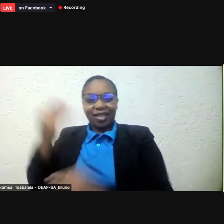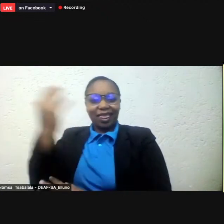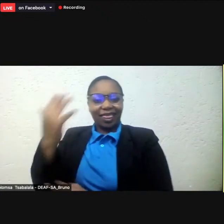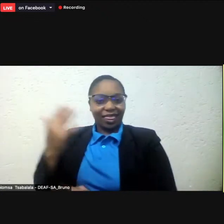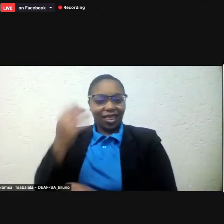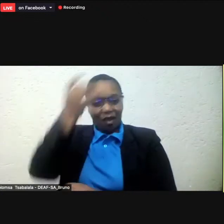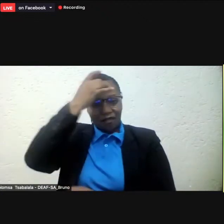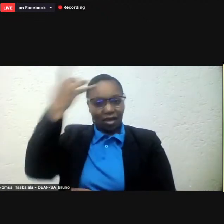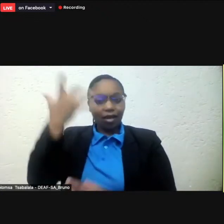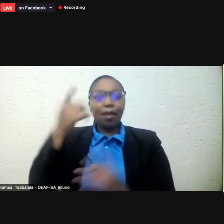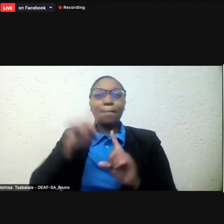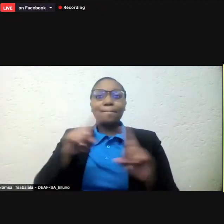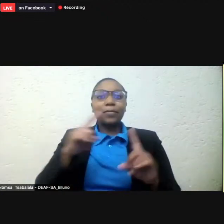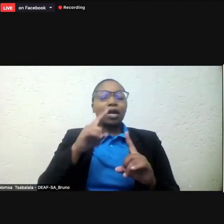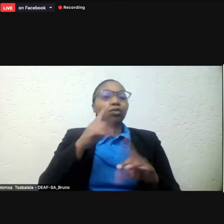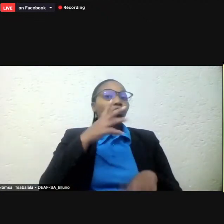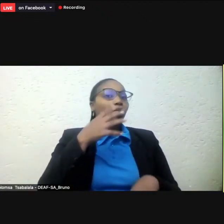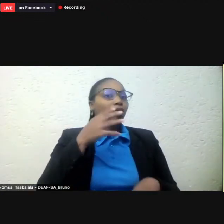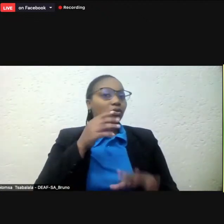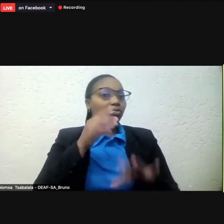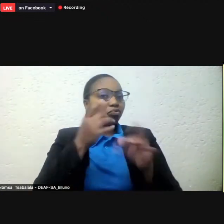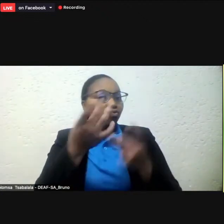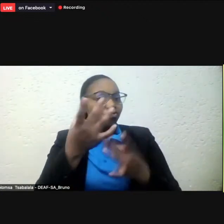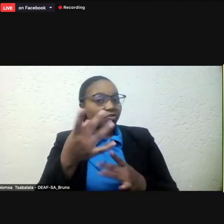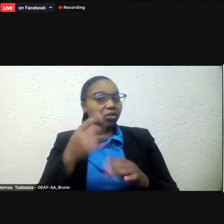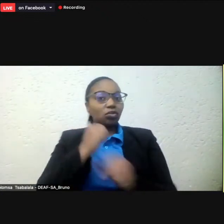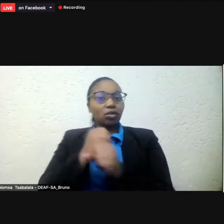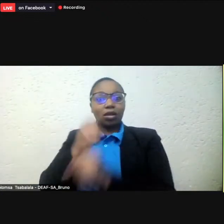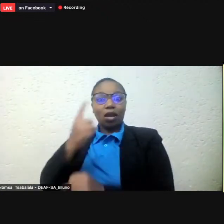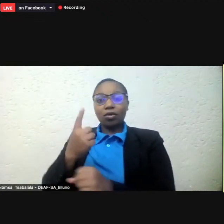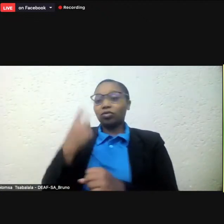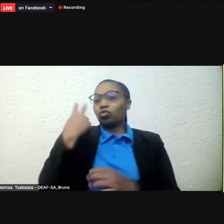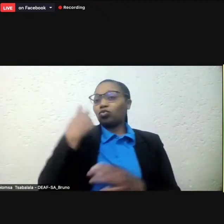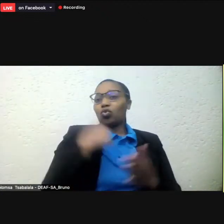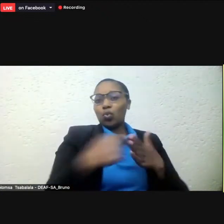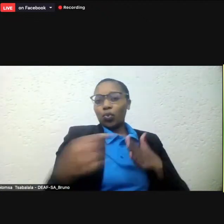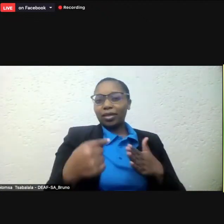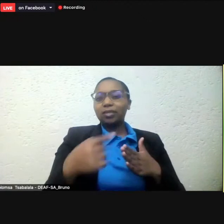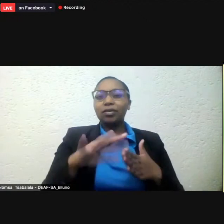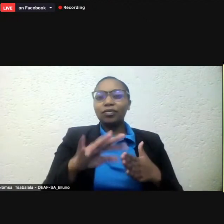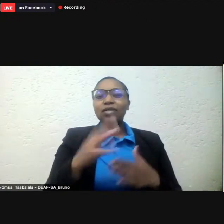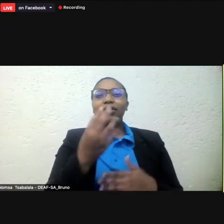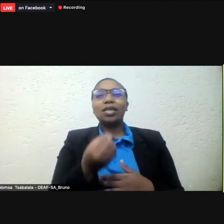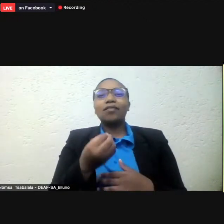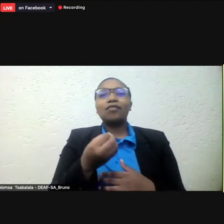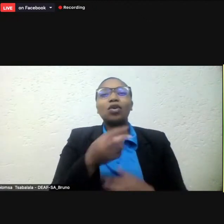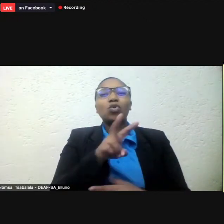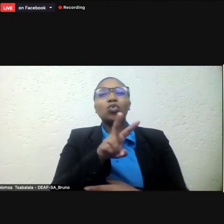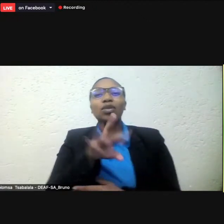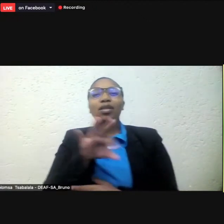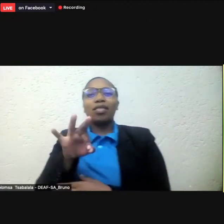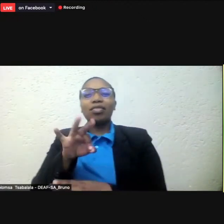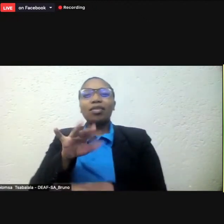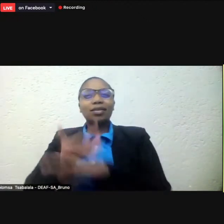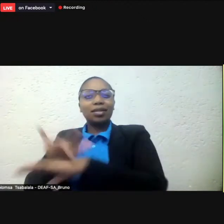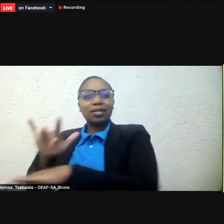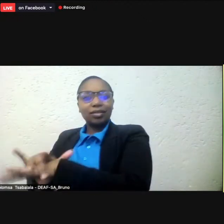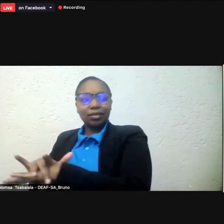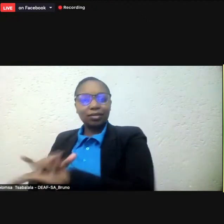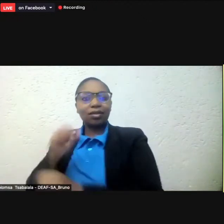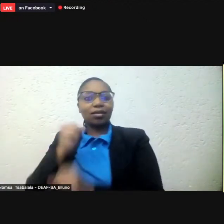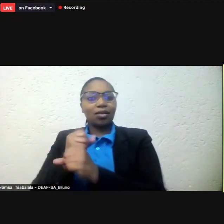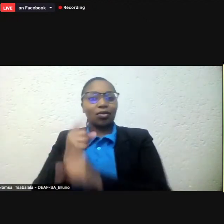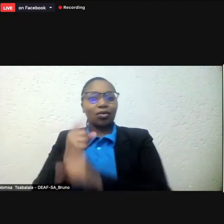over the last 2 weeks, we've had 33 deaths in Gauteng, of which 23 have been in